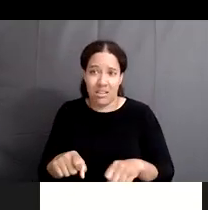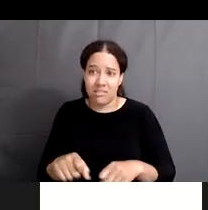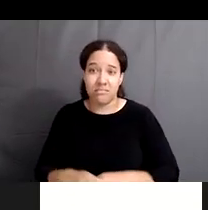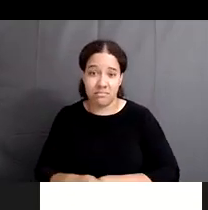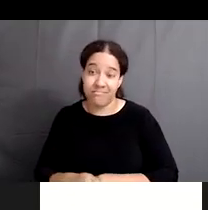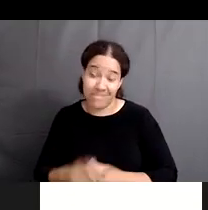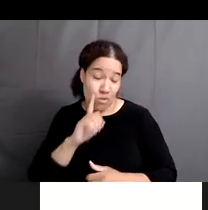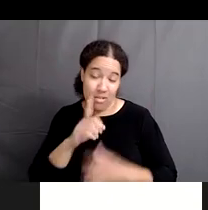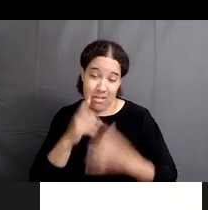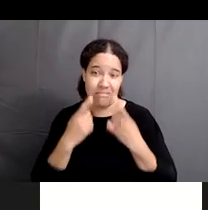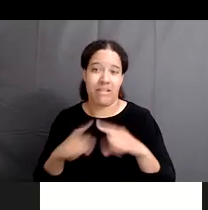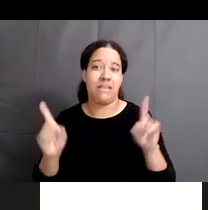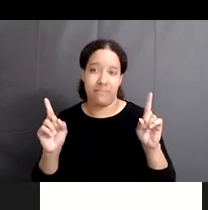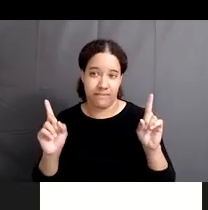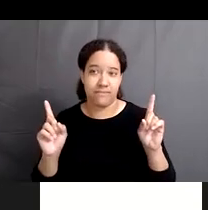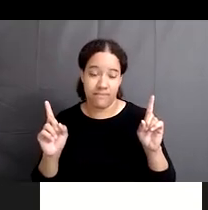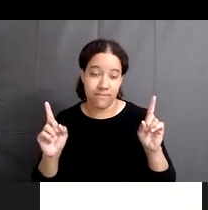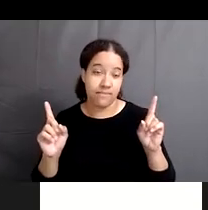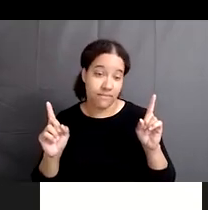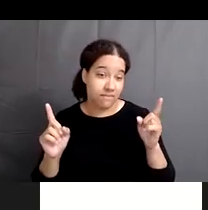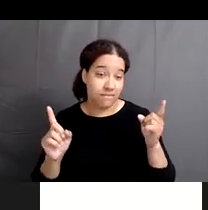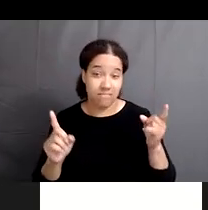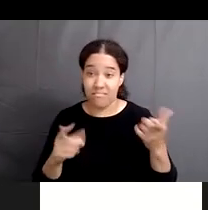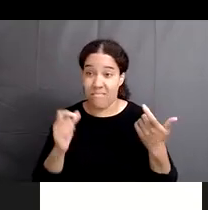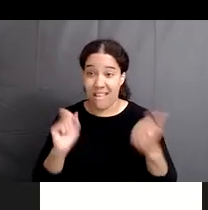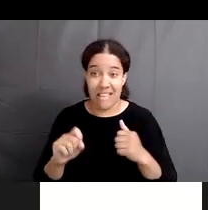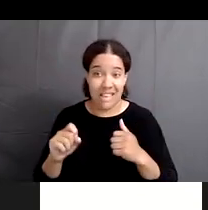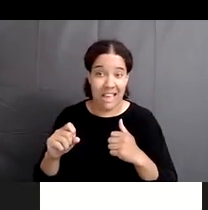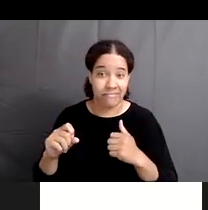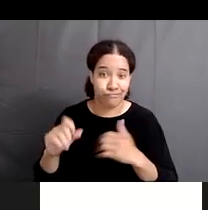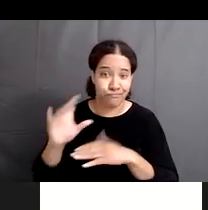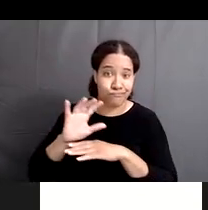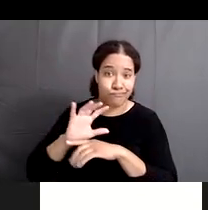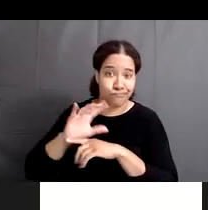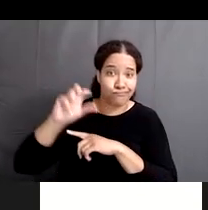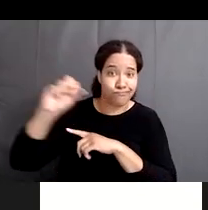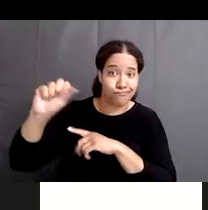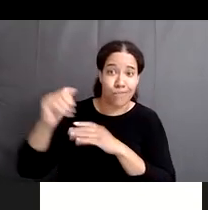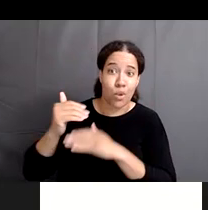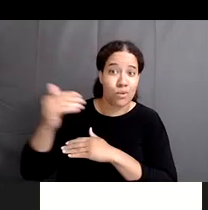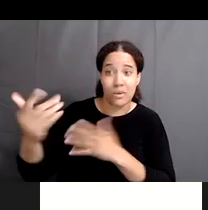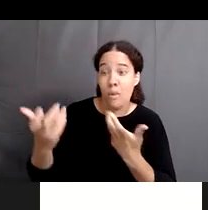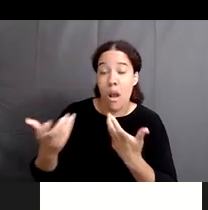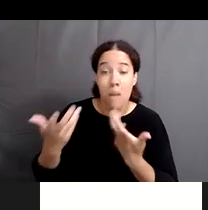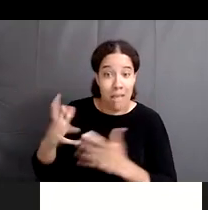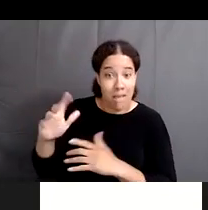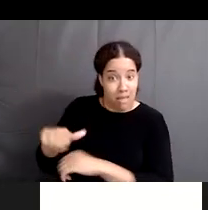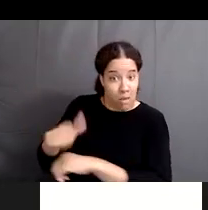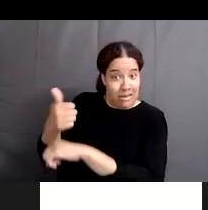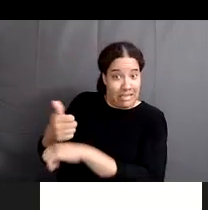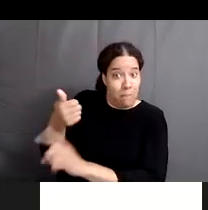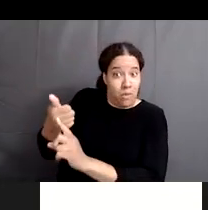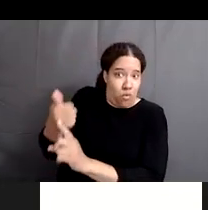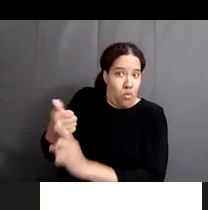way. And they can go as far as they want with it. You know, maybe they want to start their own cooperative someday. We'd be very happy to help them do